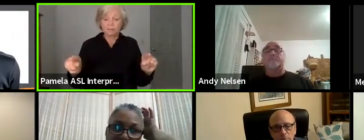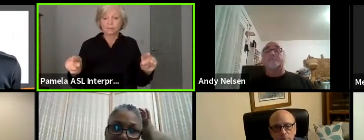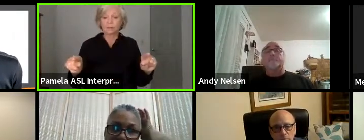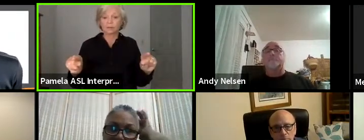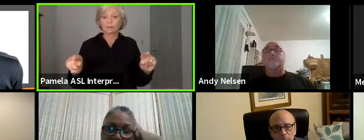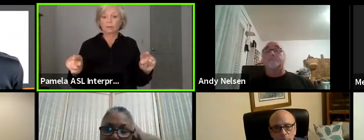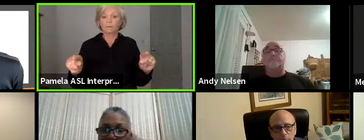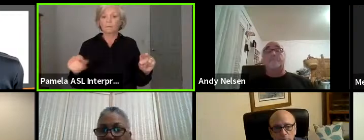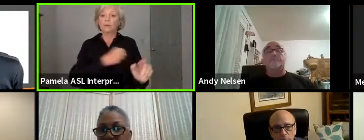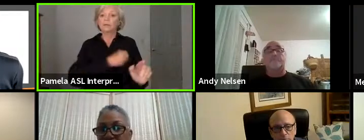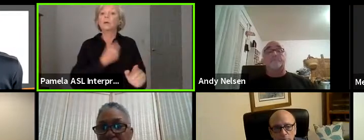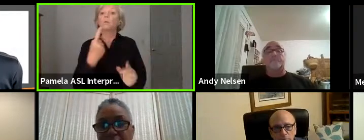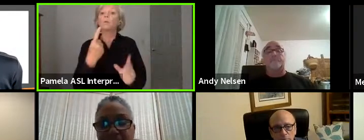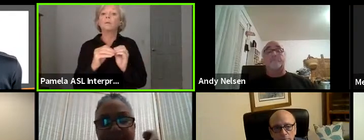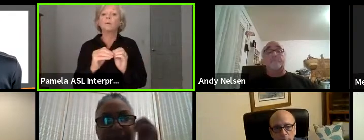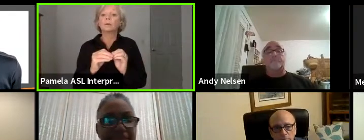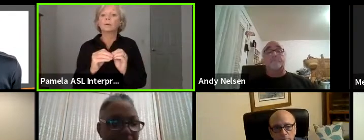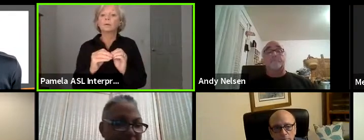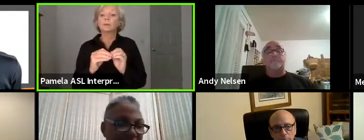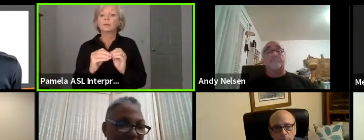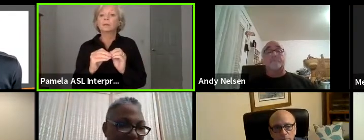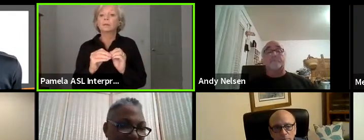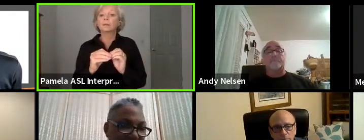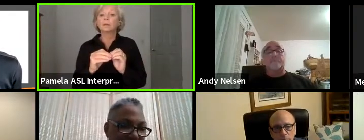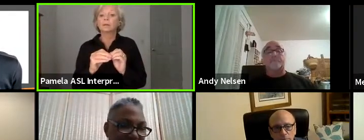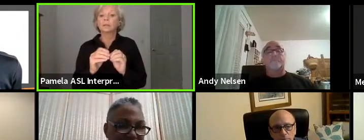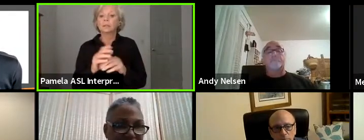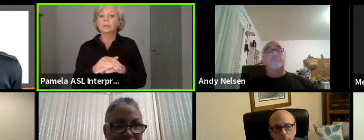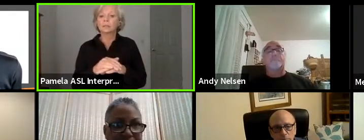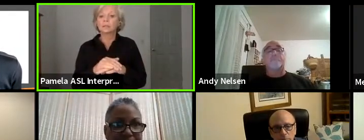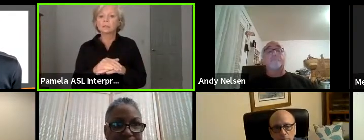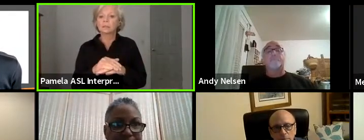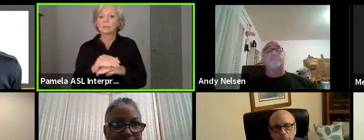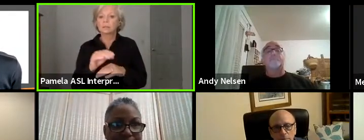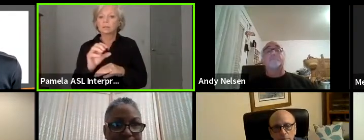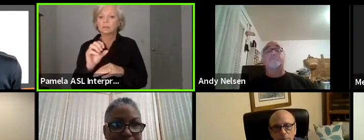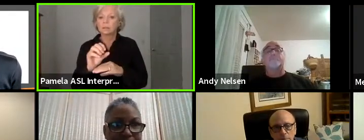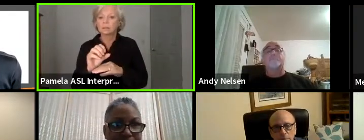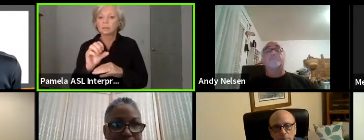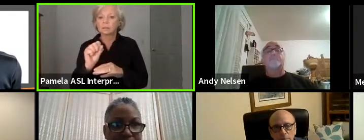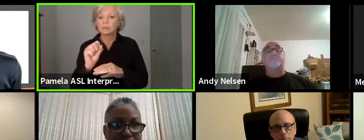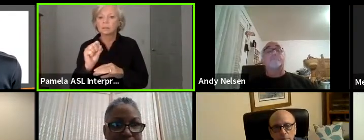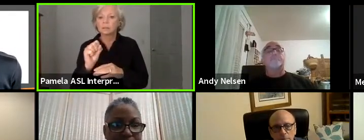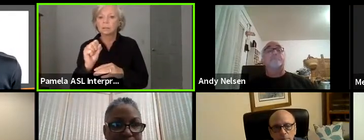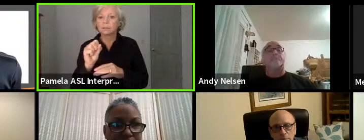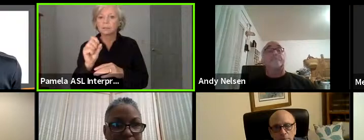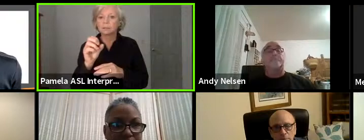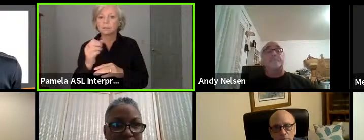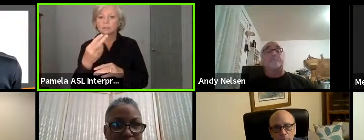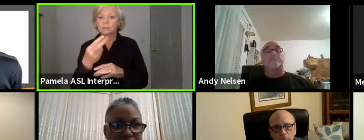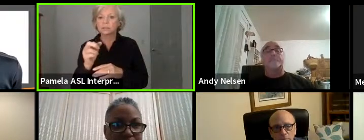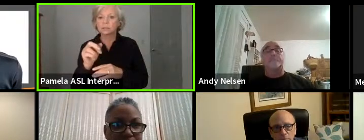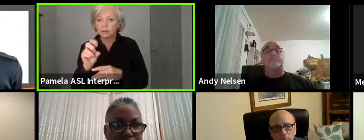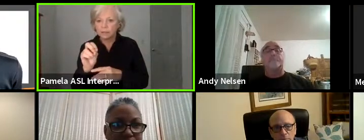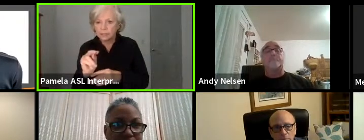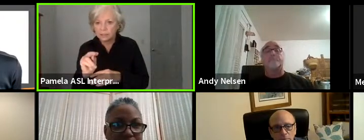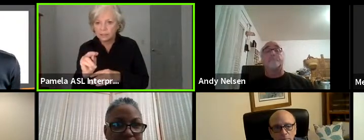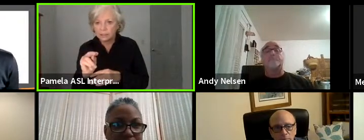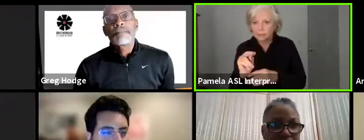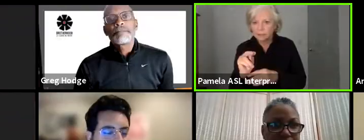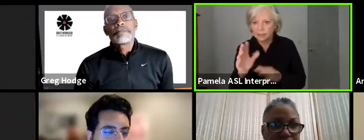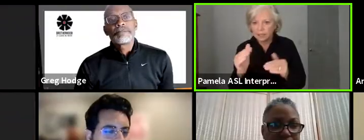I'm sorry. We got one more question. Sharon, you had a question or comment? And Cheryl Ward. Let's take these last two and then we'll close out. Sheridan and then